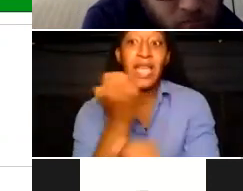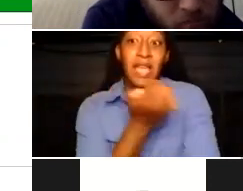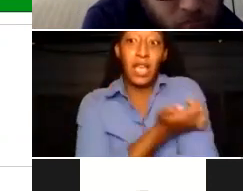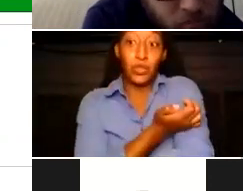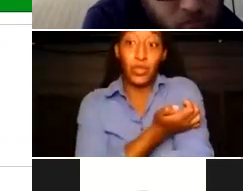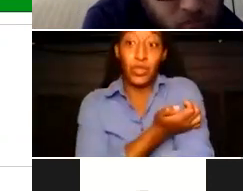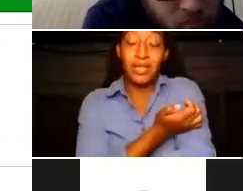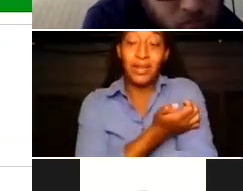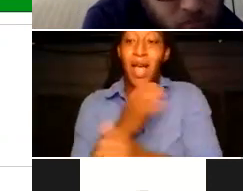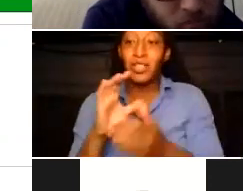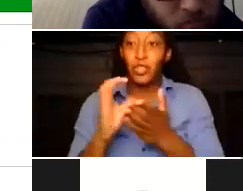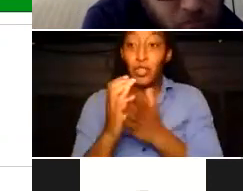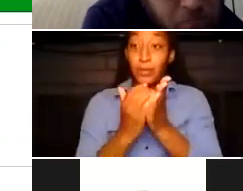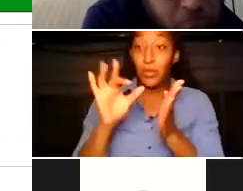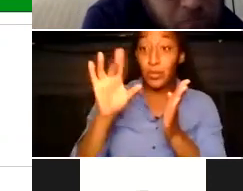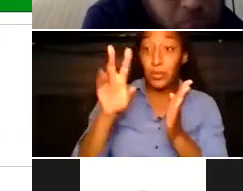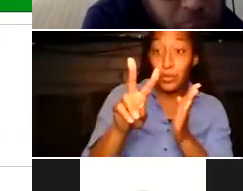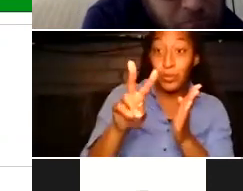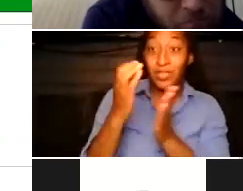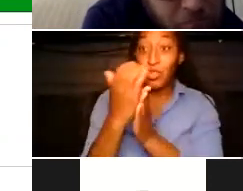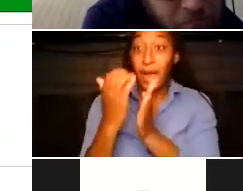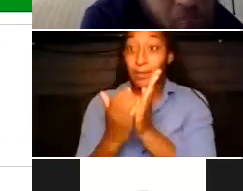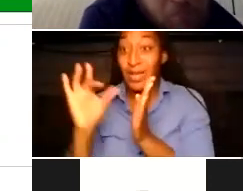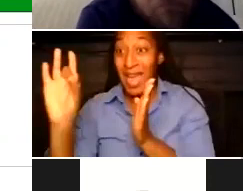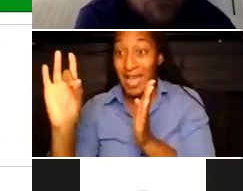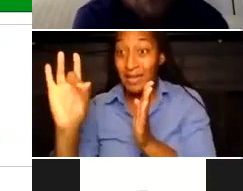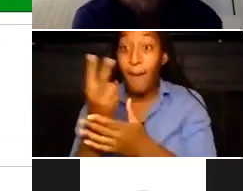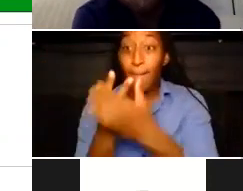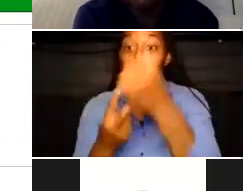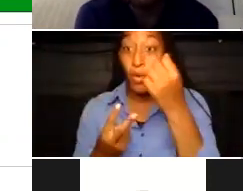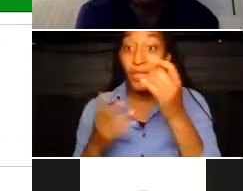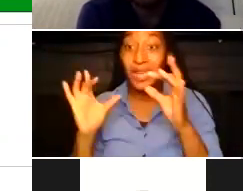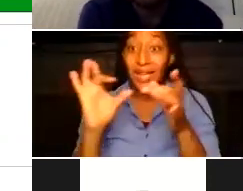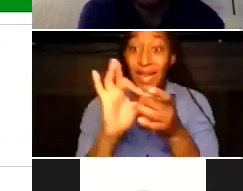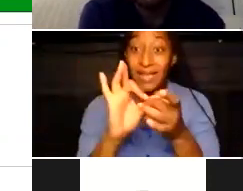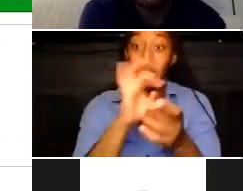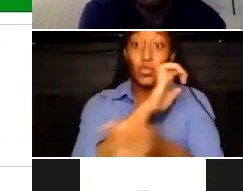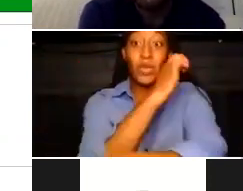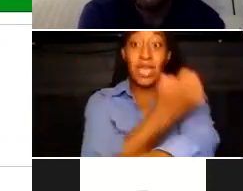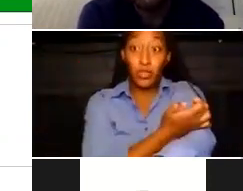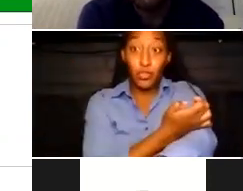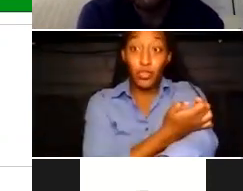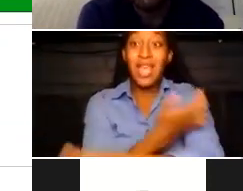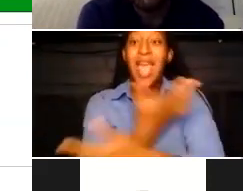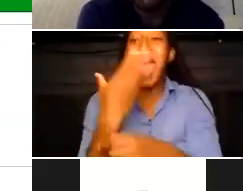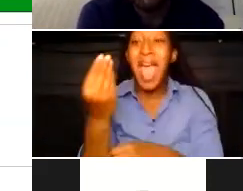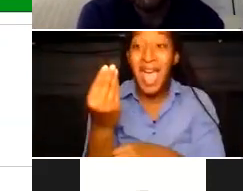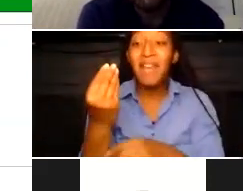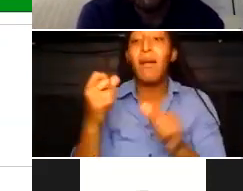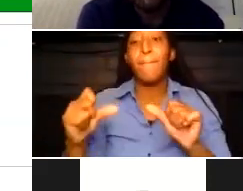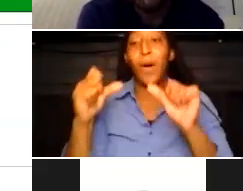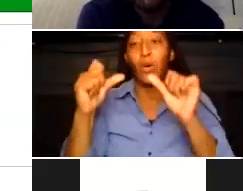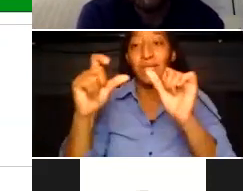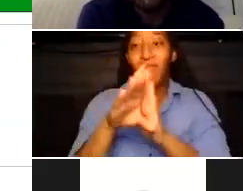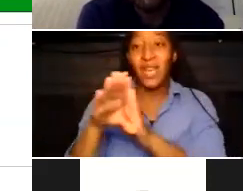those and take a look at those, read those, review that material along with these energy videos. So I'm going to go into my notes here,